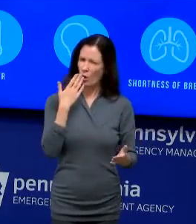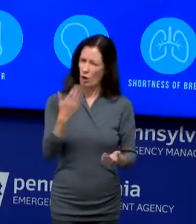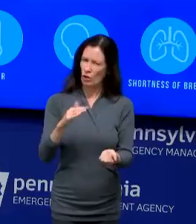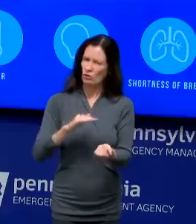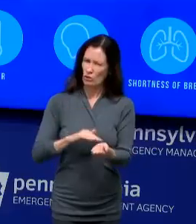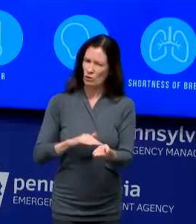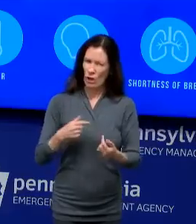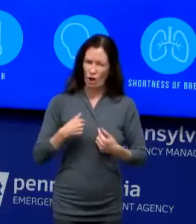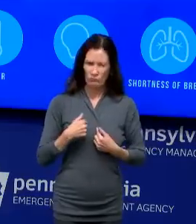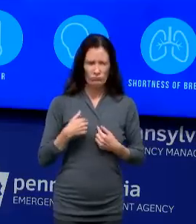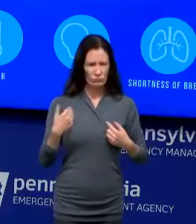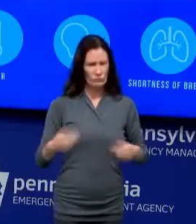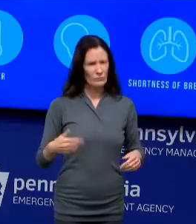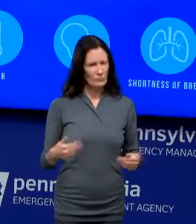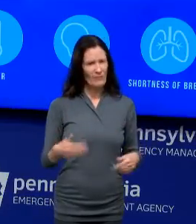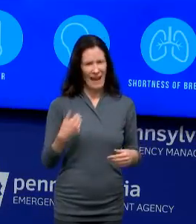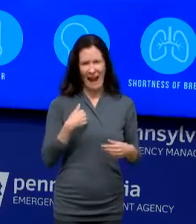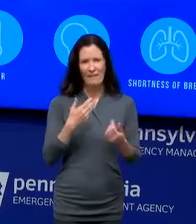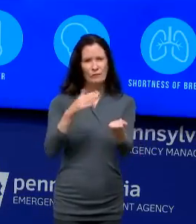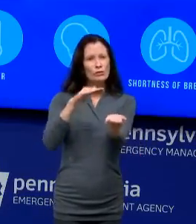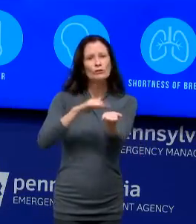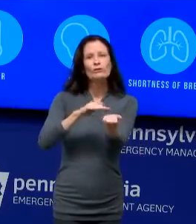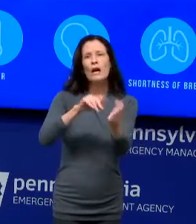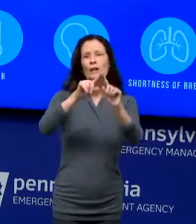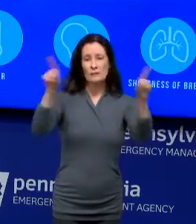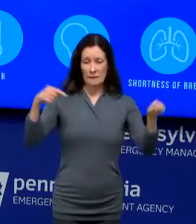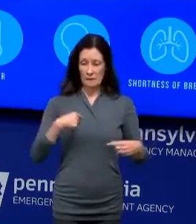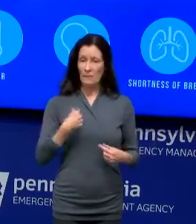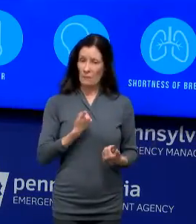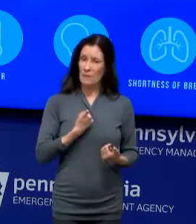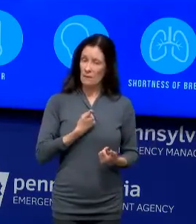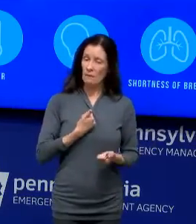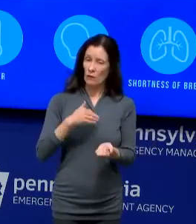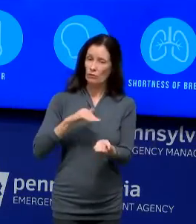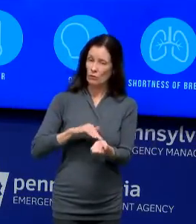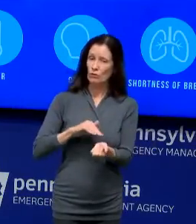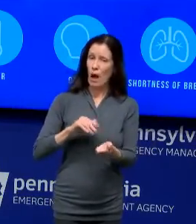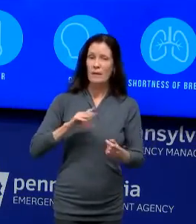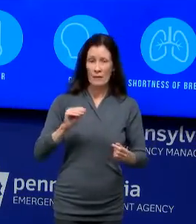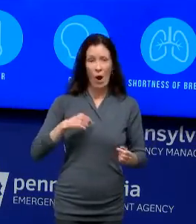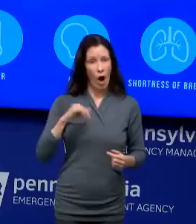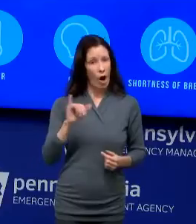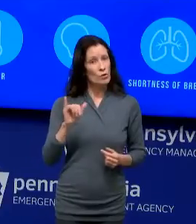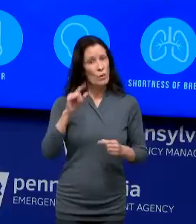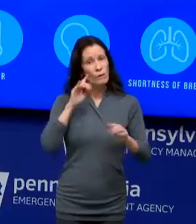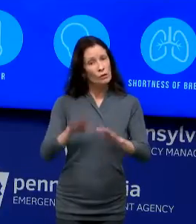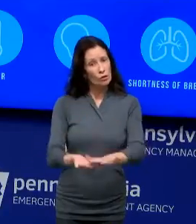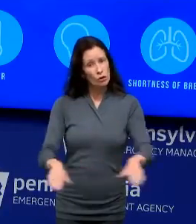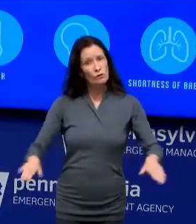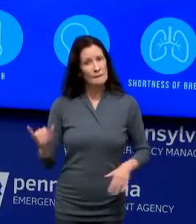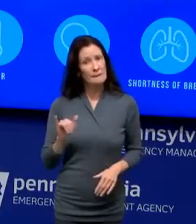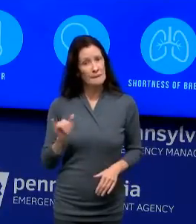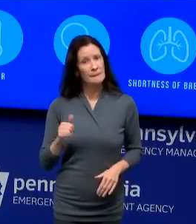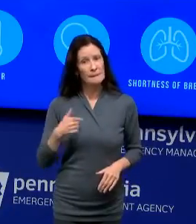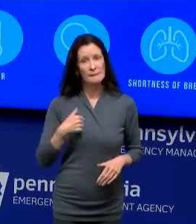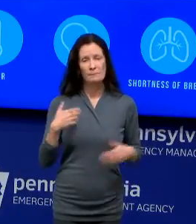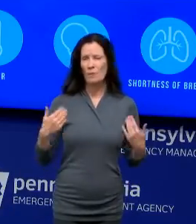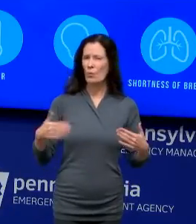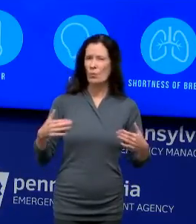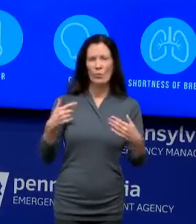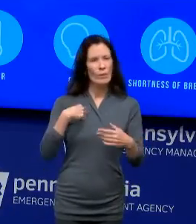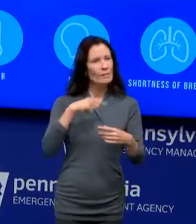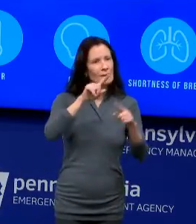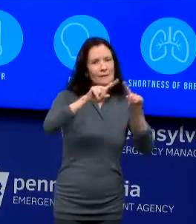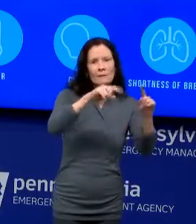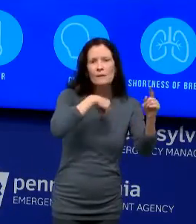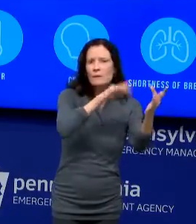3 years, and I am also the President-elect of the National Association for State and Territorial Health Officials. So I really